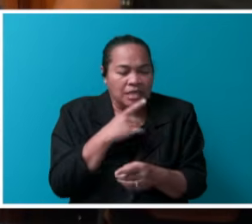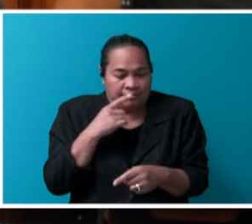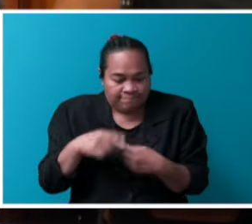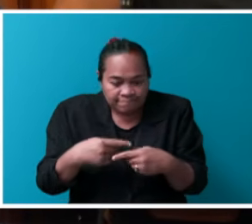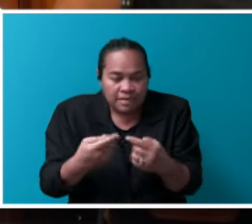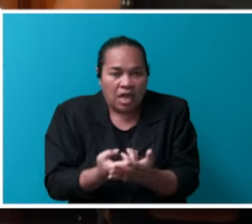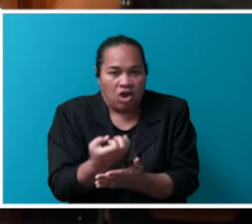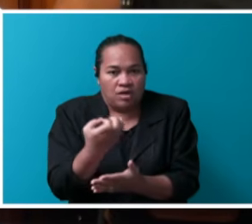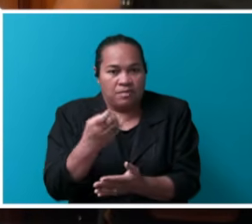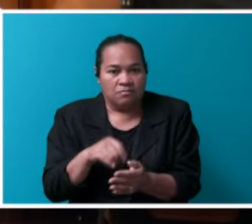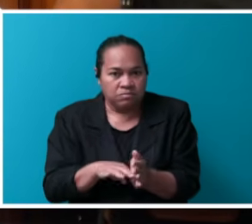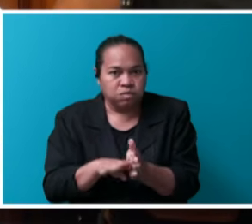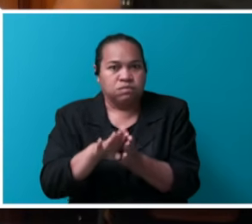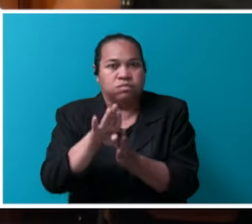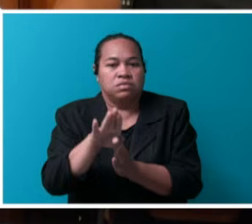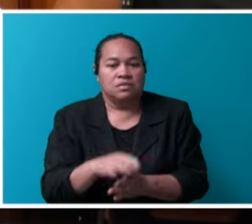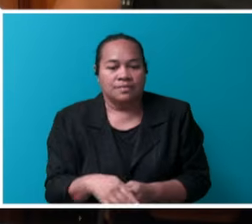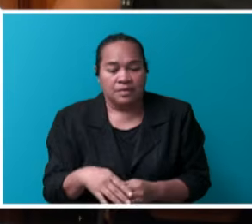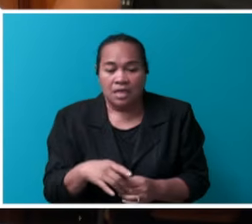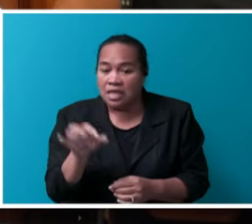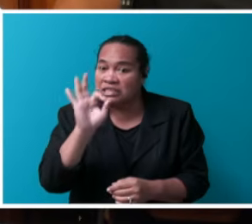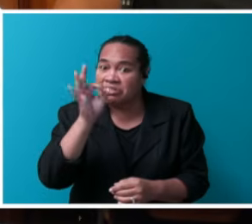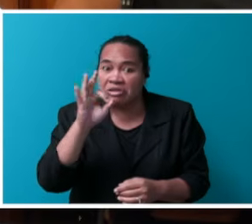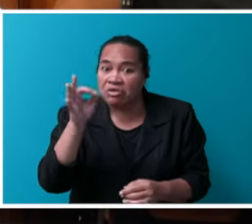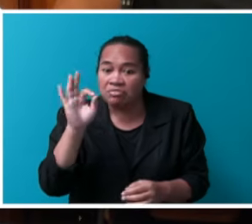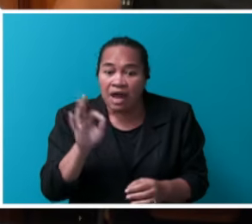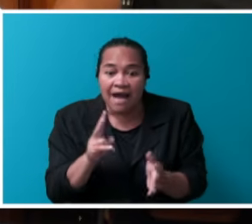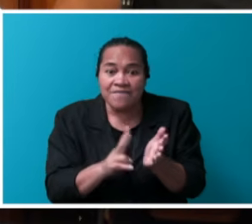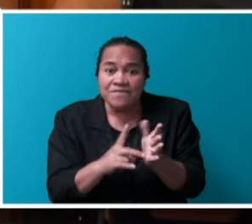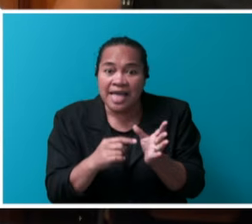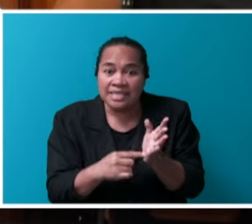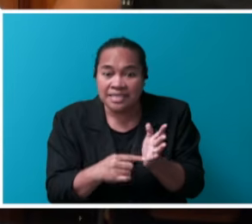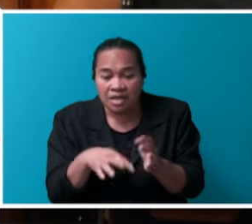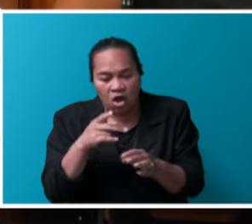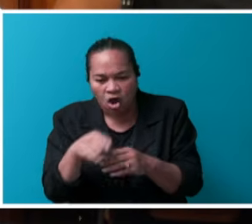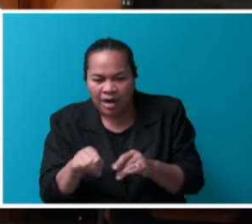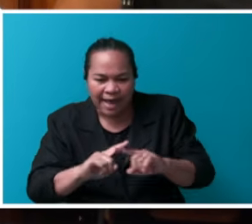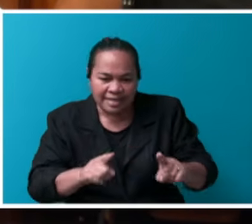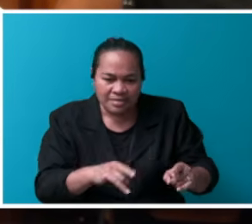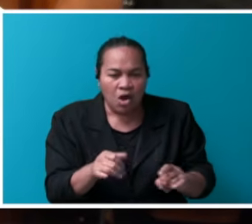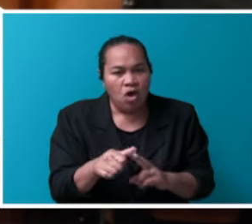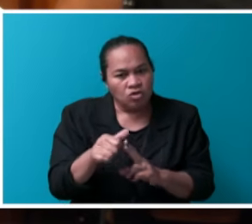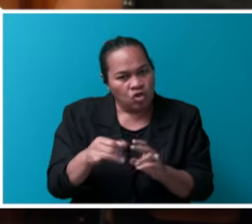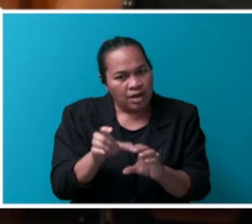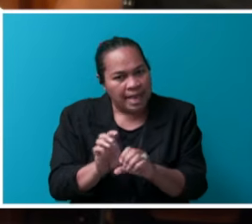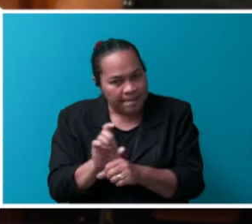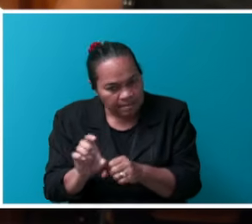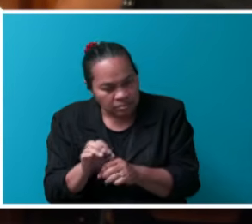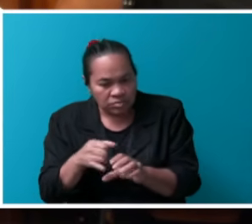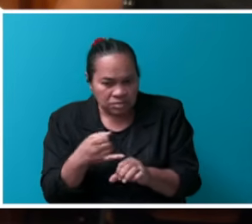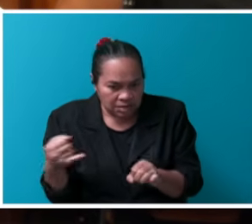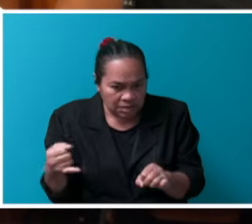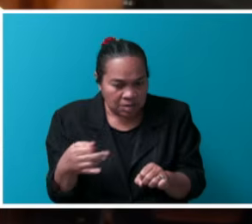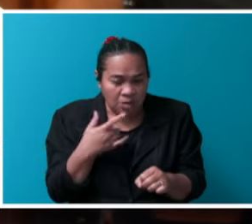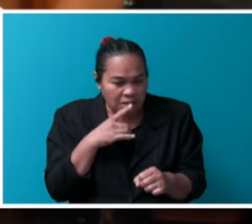vibrant. We maintained zero-rated VAT on 21 items and added prescribed medicines to make it 22, providing relief to